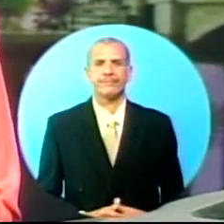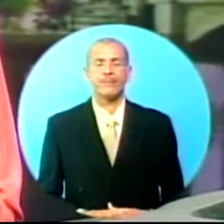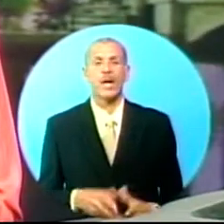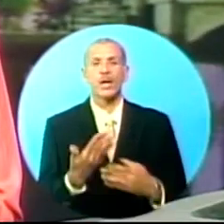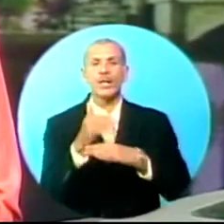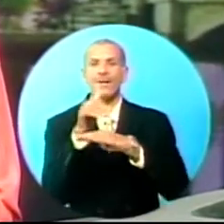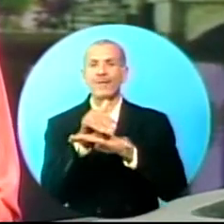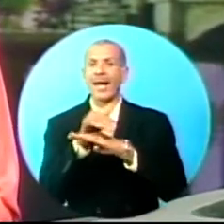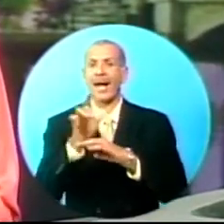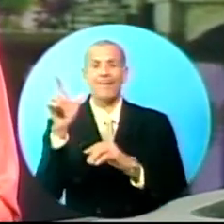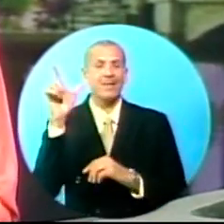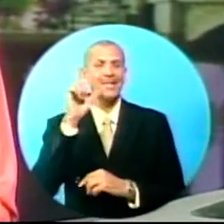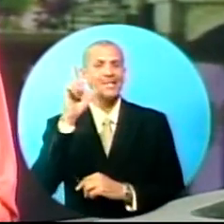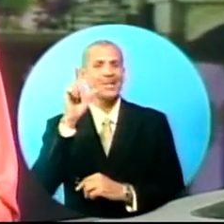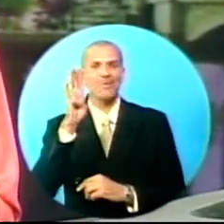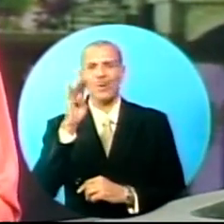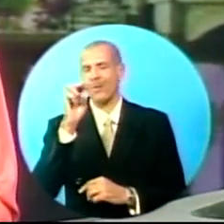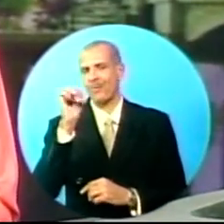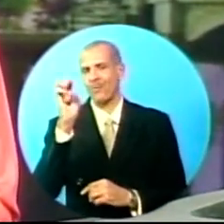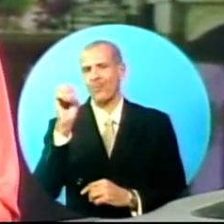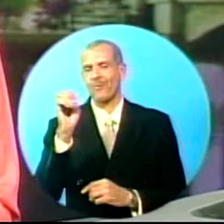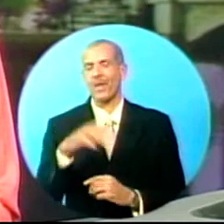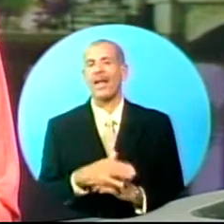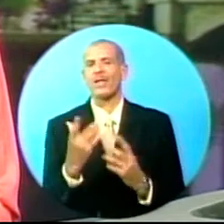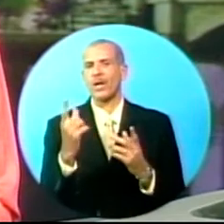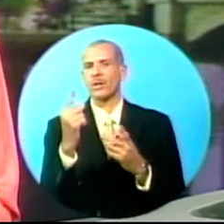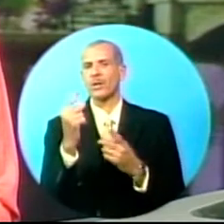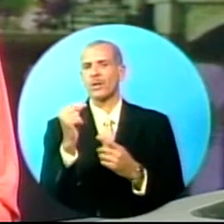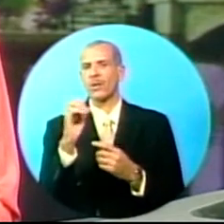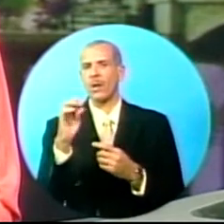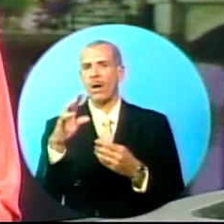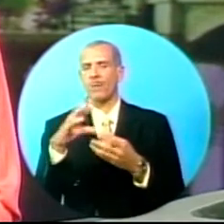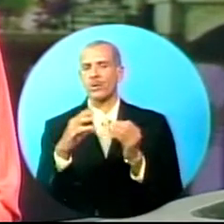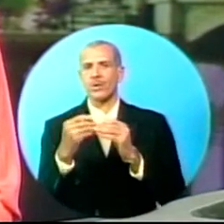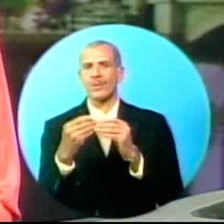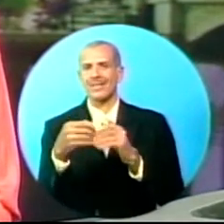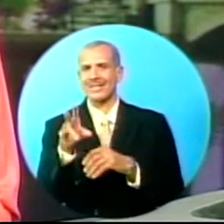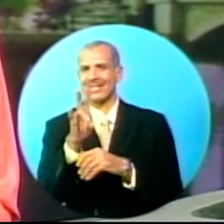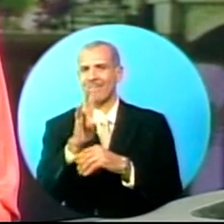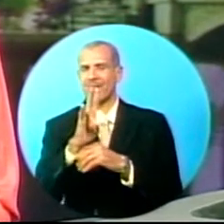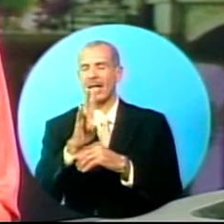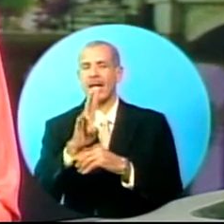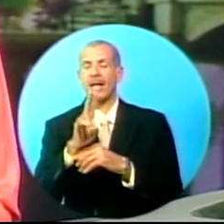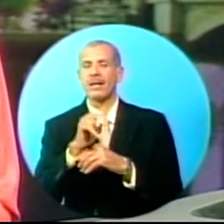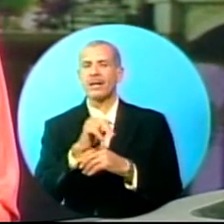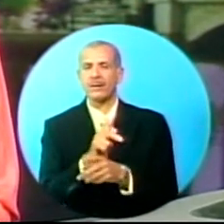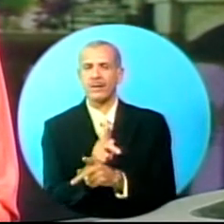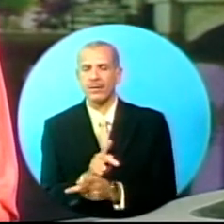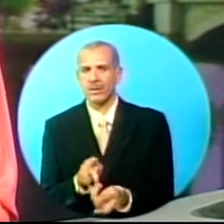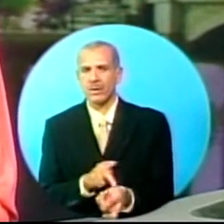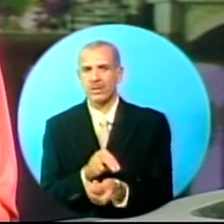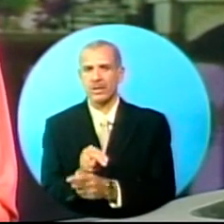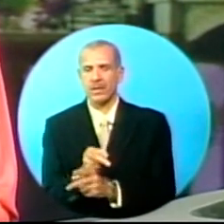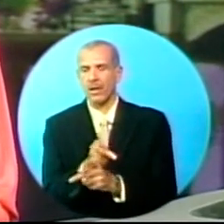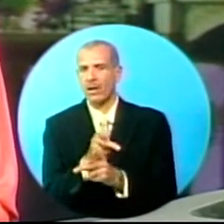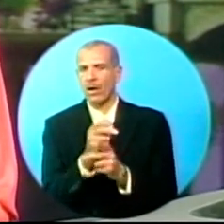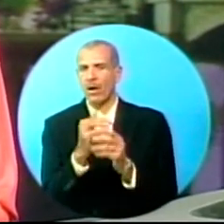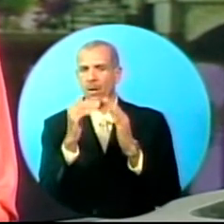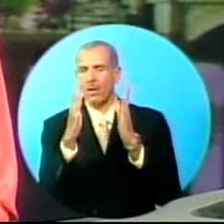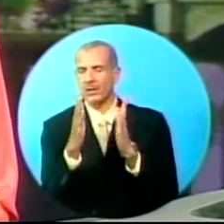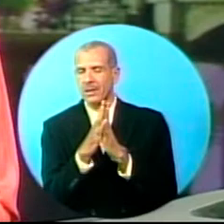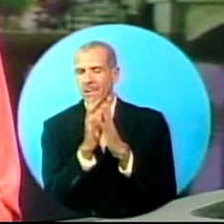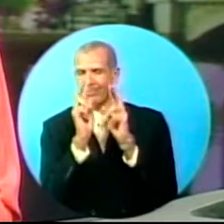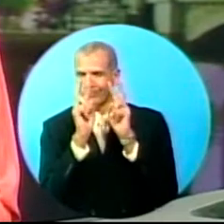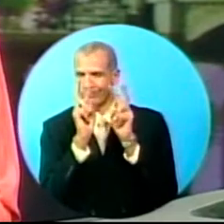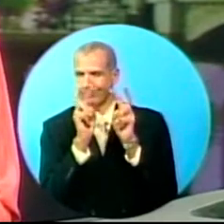Good evening, I'm Lisa Broome. In our top story at 7, nursing homes are under fire in Barbados following the viral